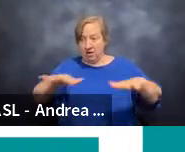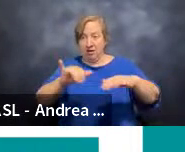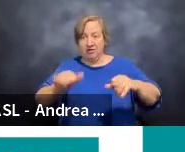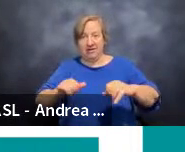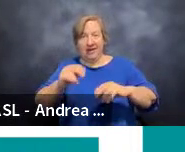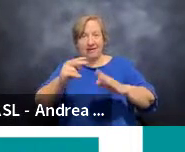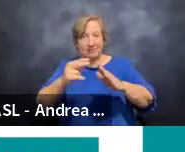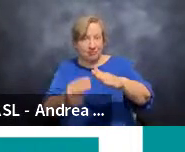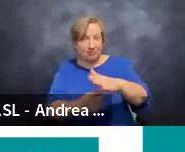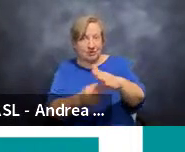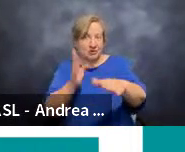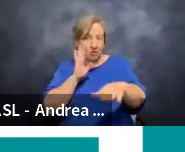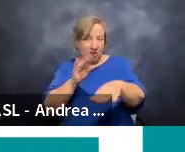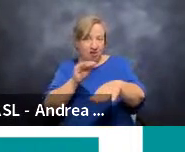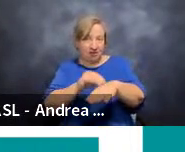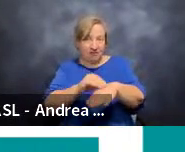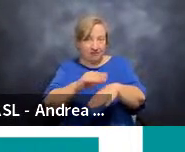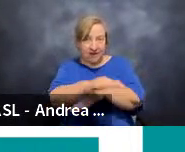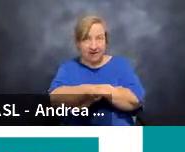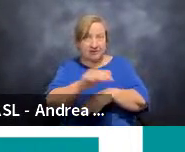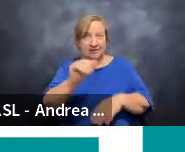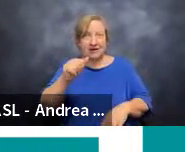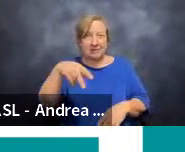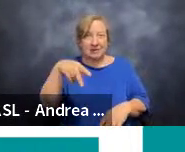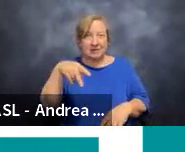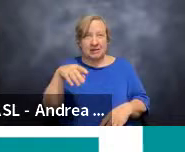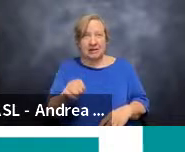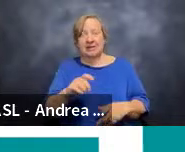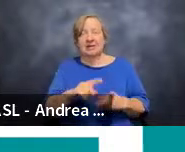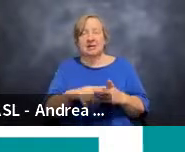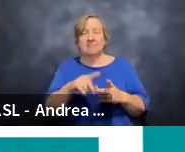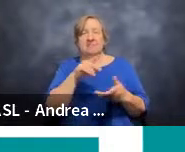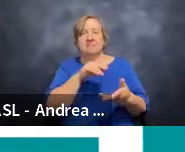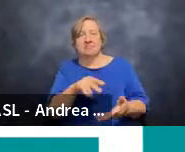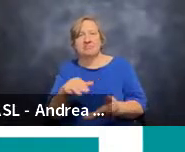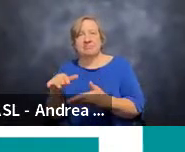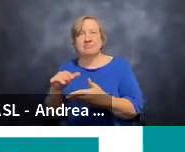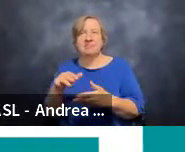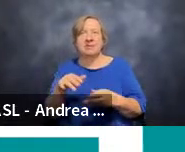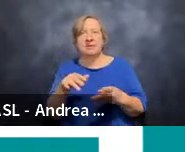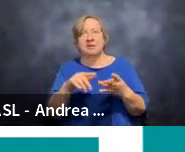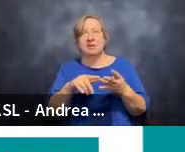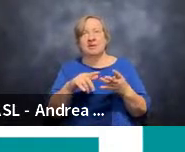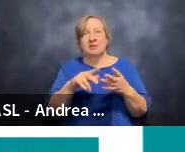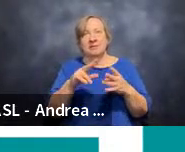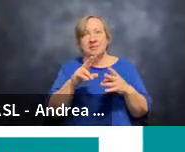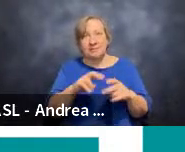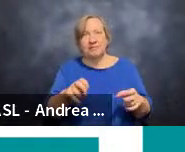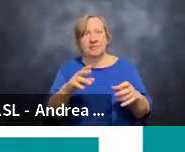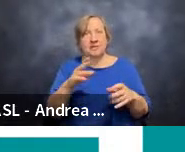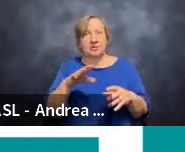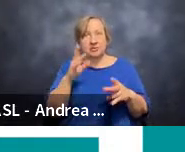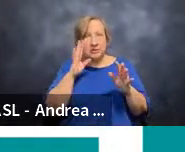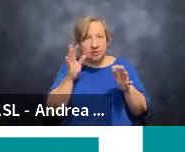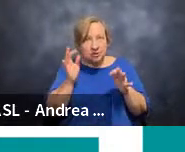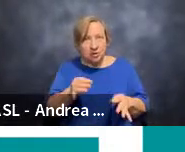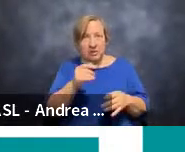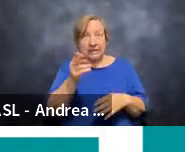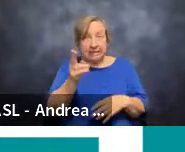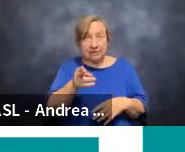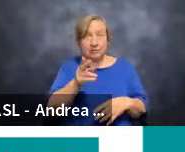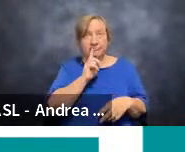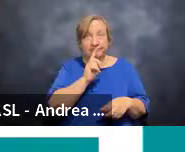used, preliminary survey work to identify historic properties, and determinations of eligibility, all